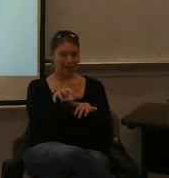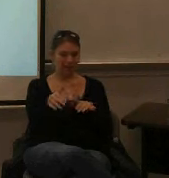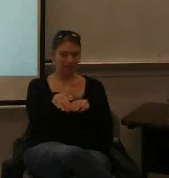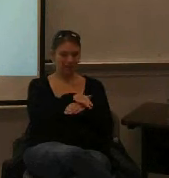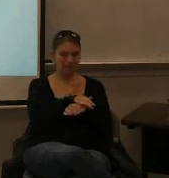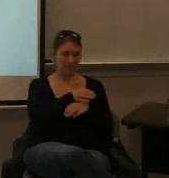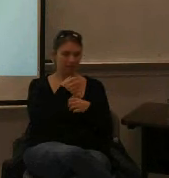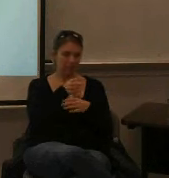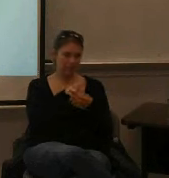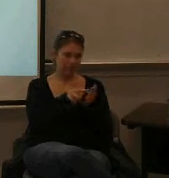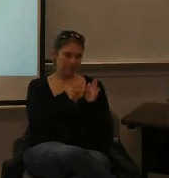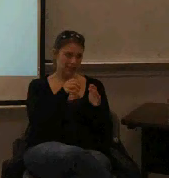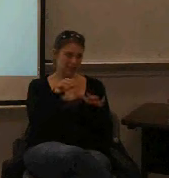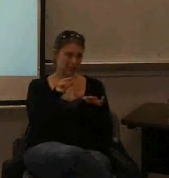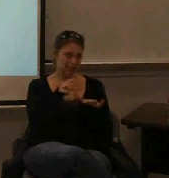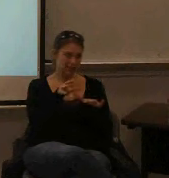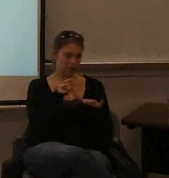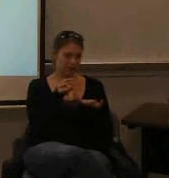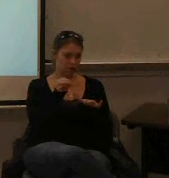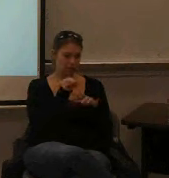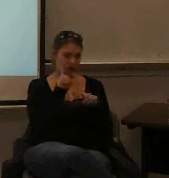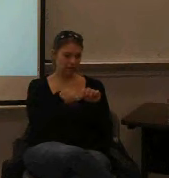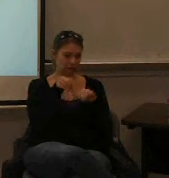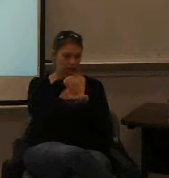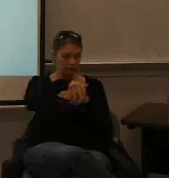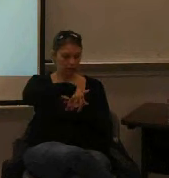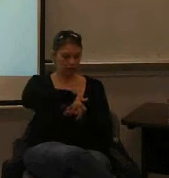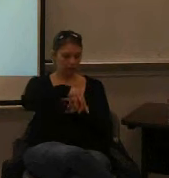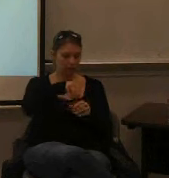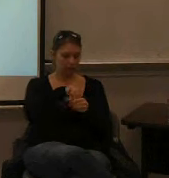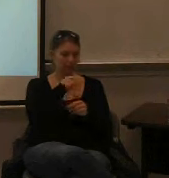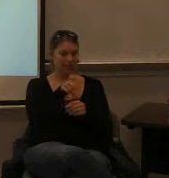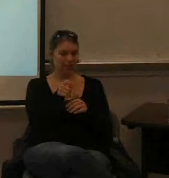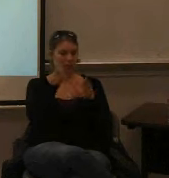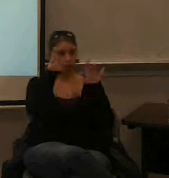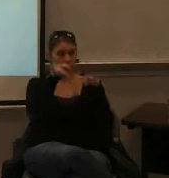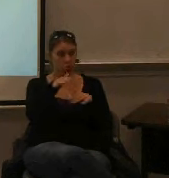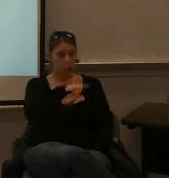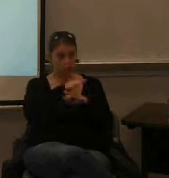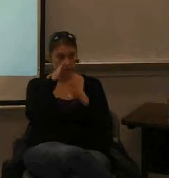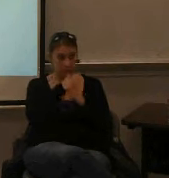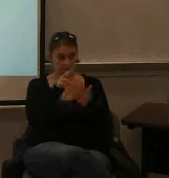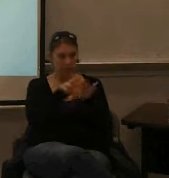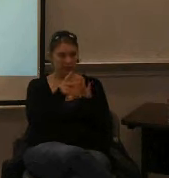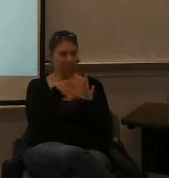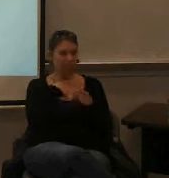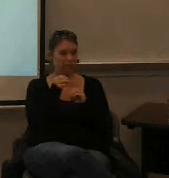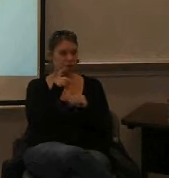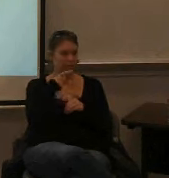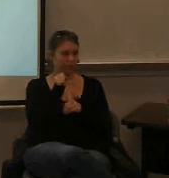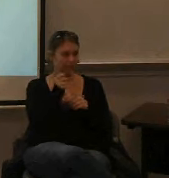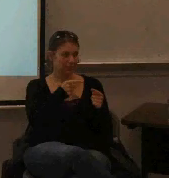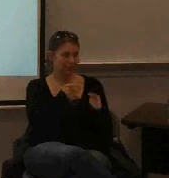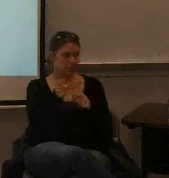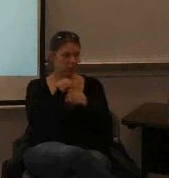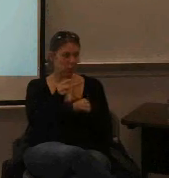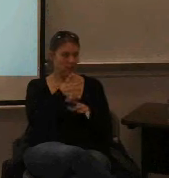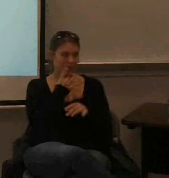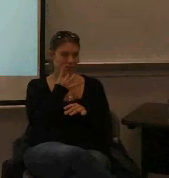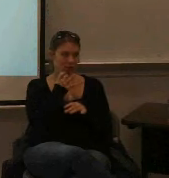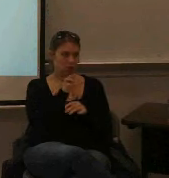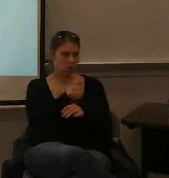keeps the oxygen from getting into the lake. And snow on top of the ice means that there's no photosynthesis, so there's no light or